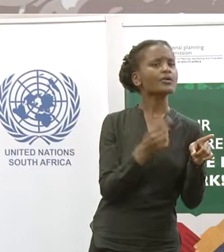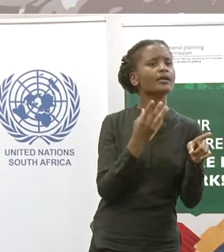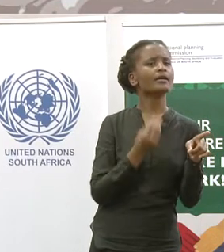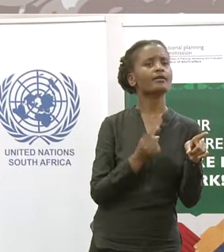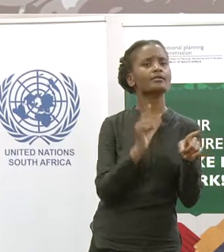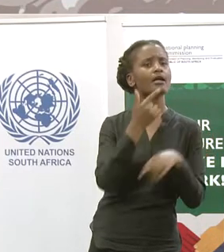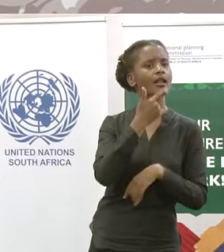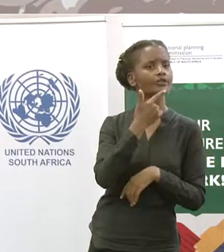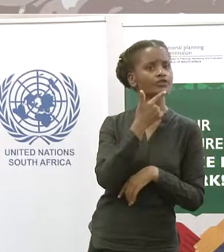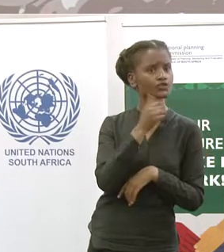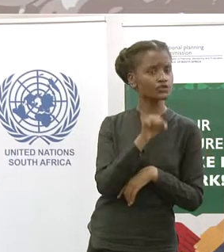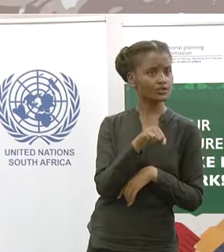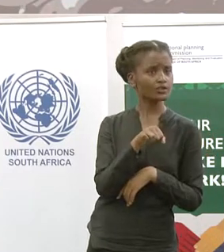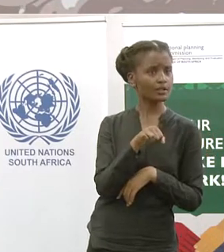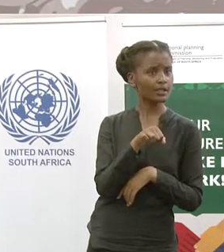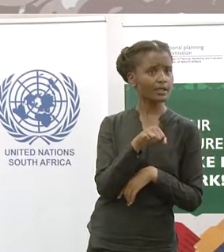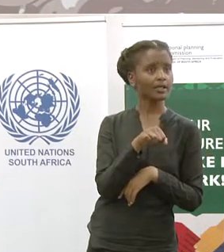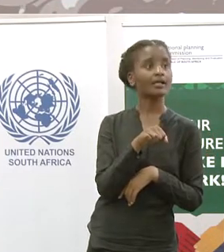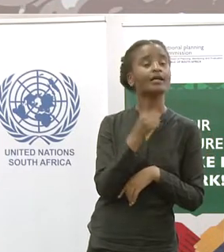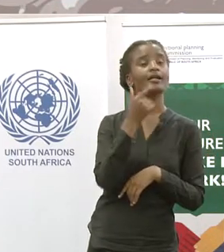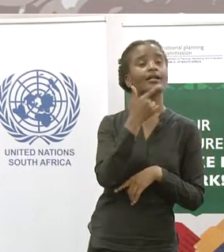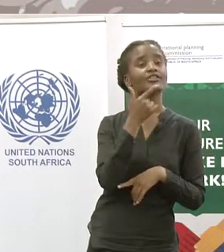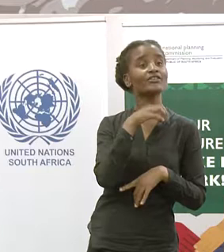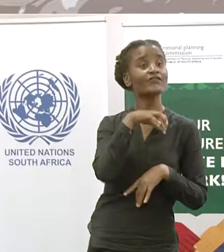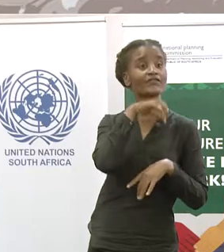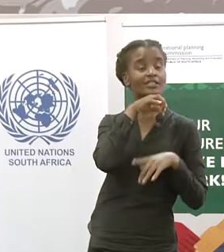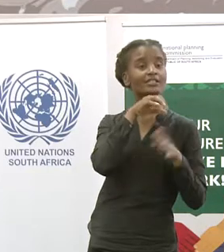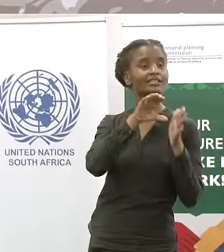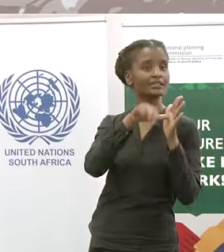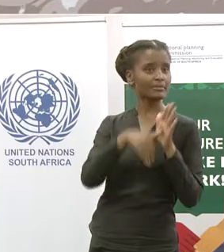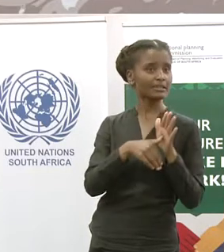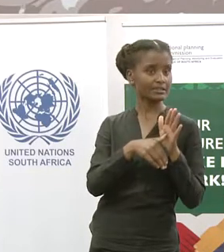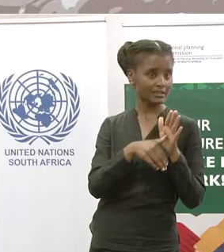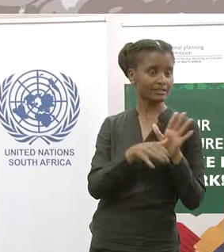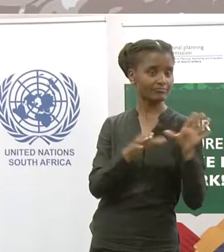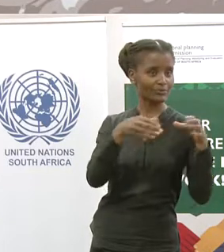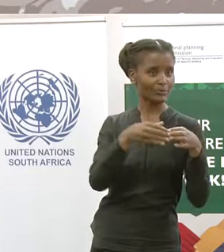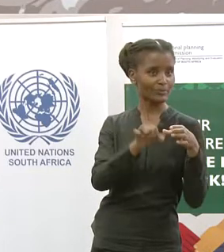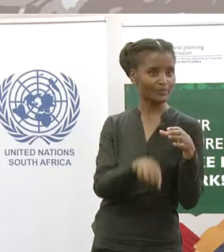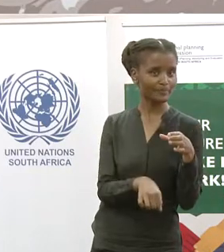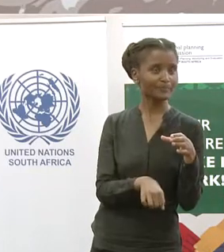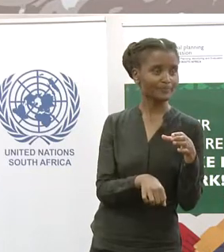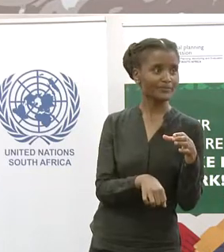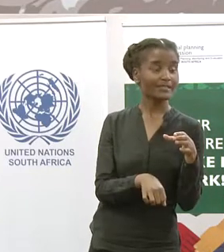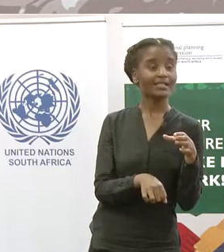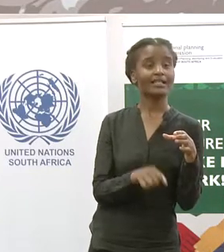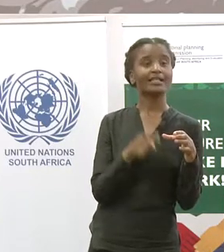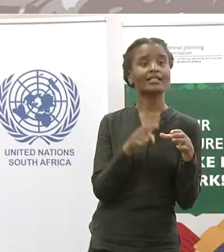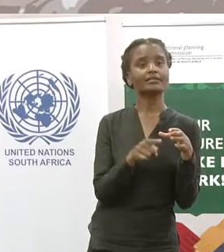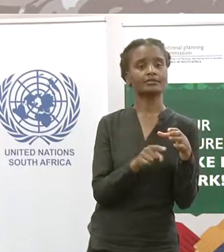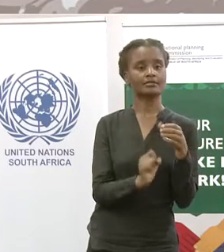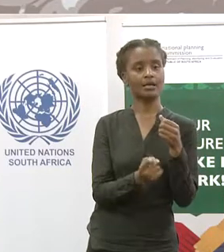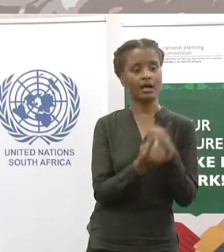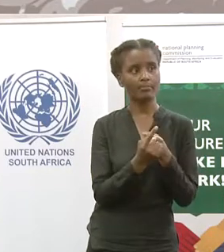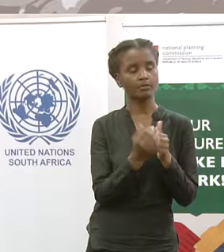a lunch for the veterans of the disability movement. which has culminated into